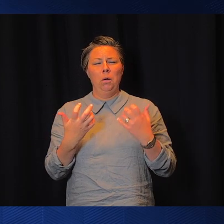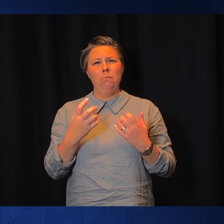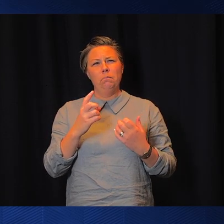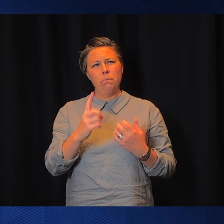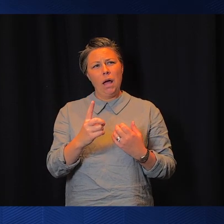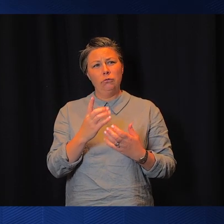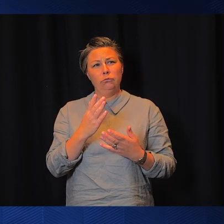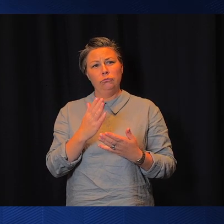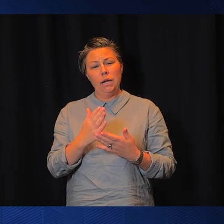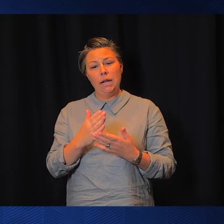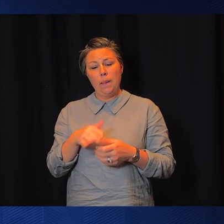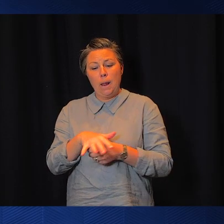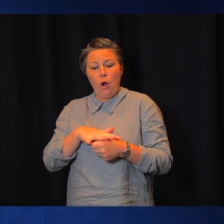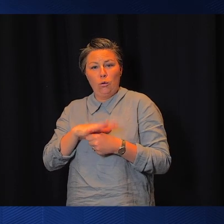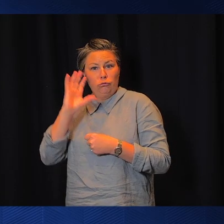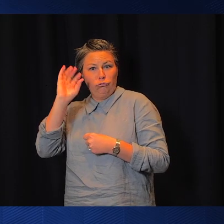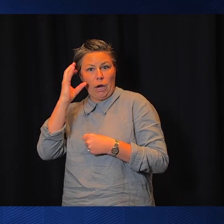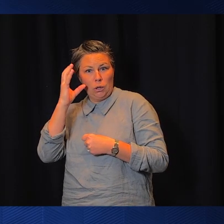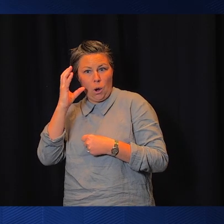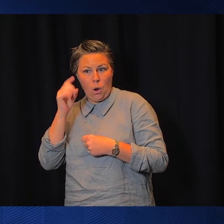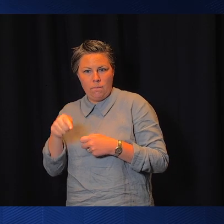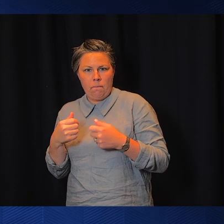the local radio managed to get some